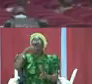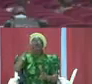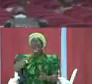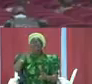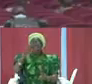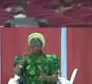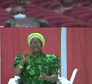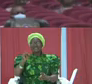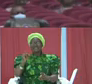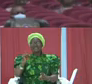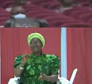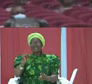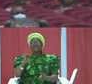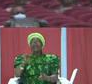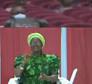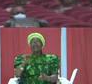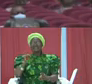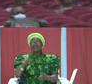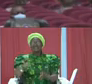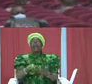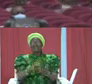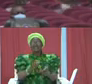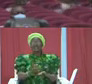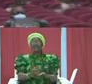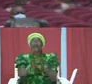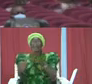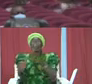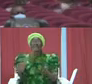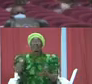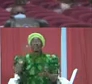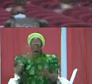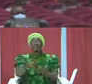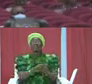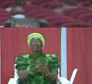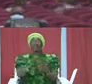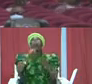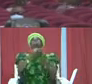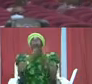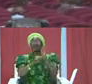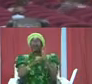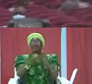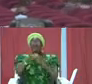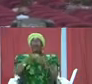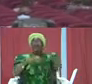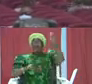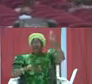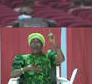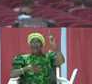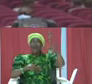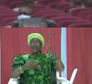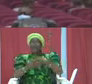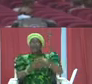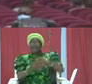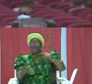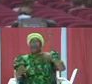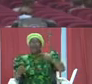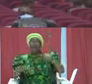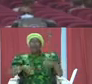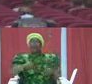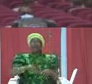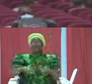saying, this cup is a new testament in my blood. This do